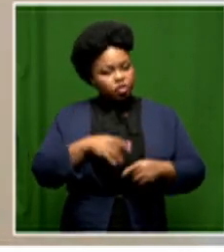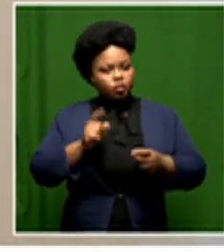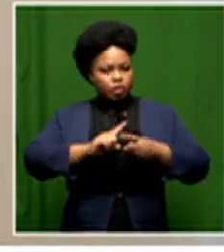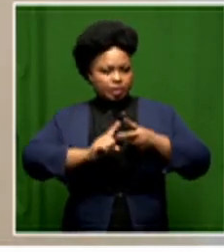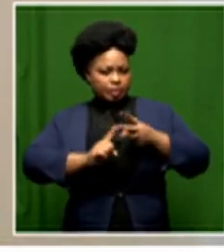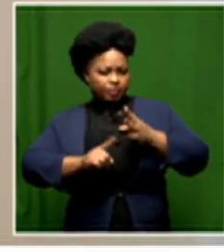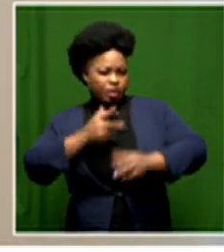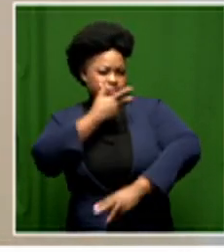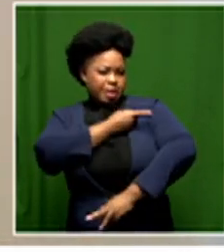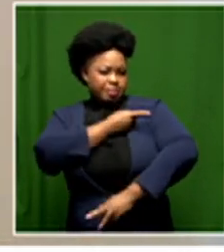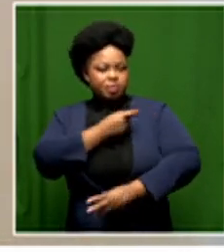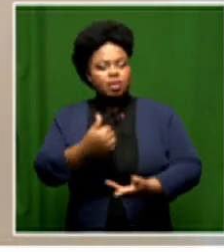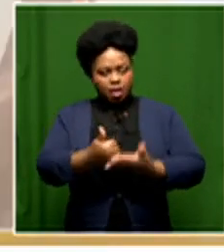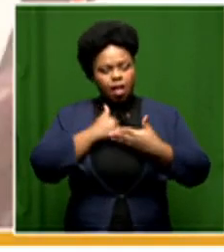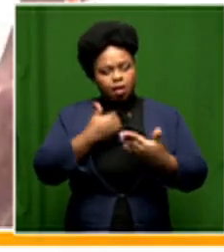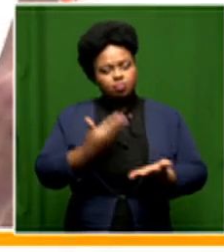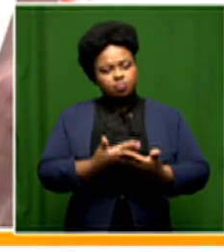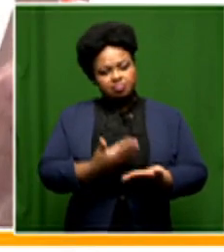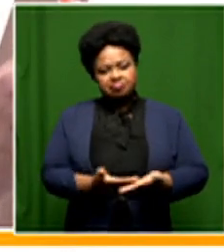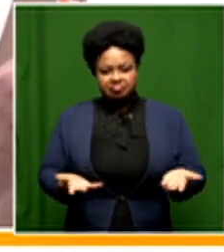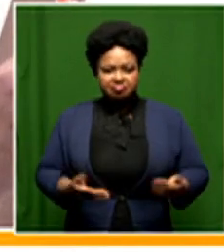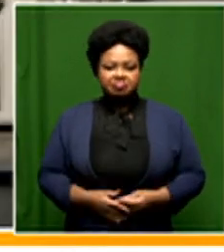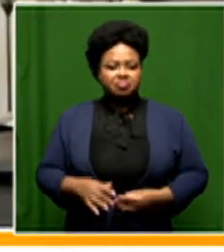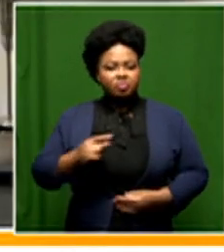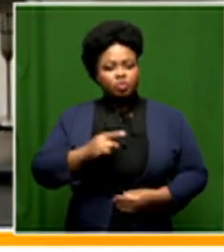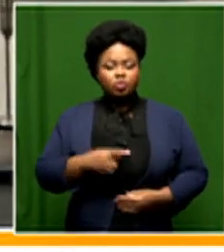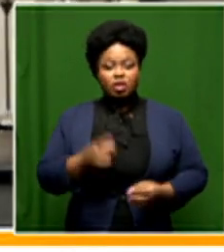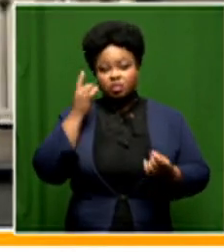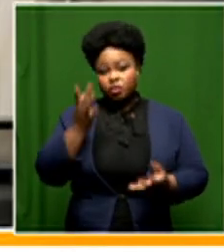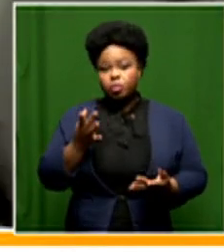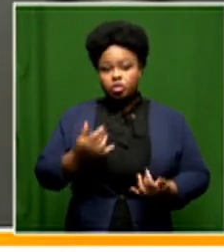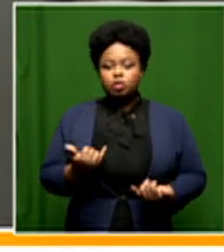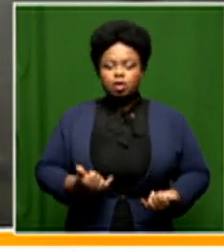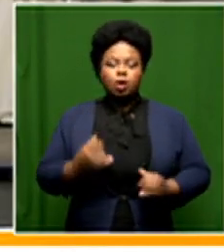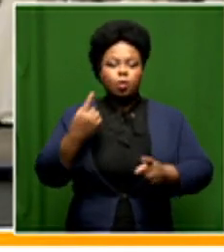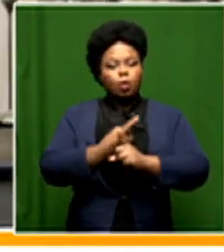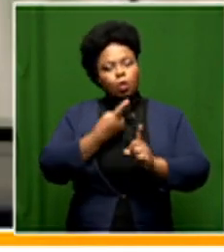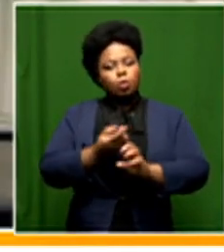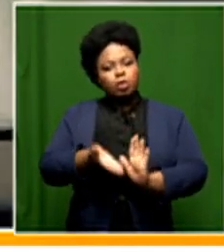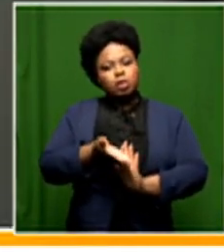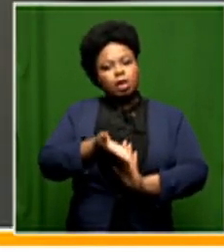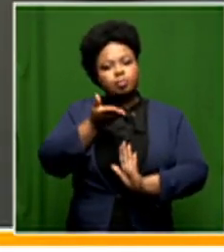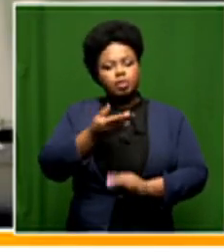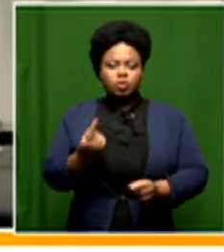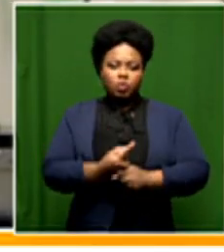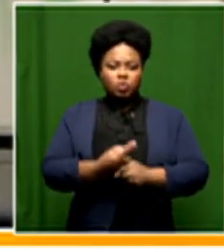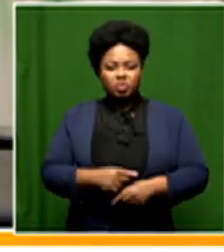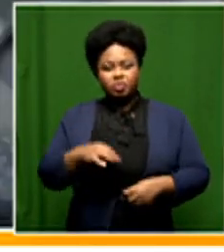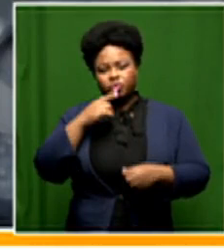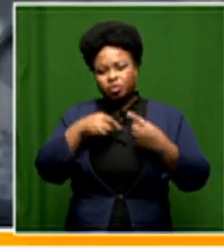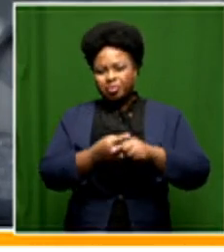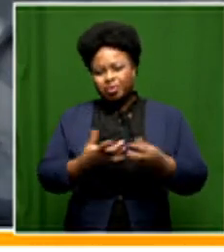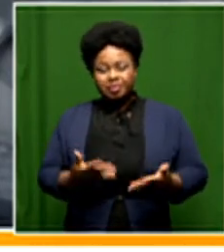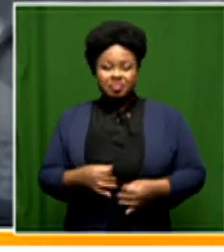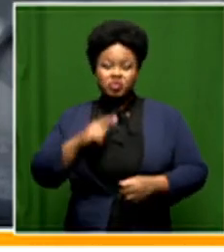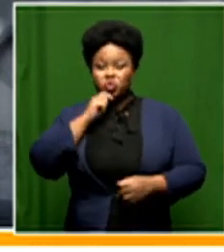would definitely be very, very useful. There is, information coming out all the time, as you're indicating, about,